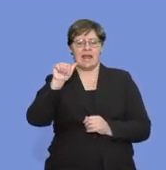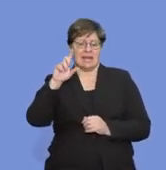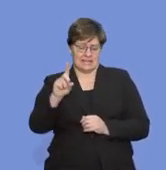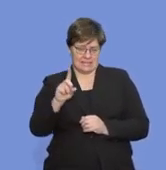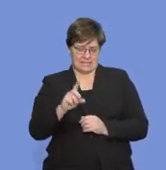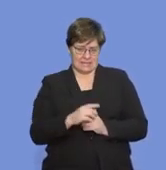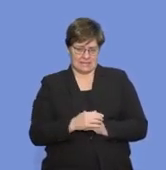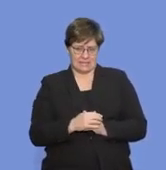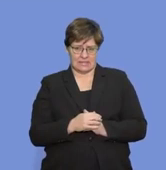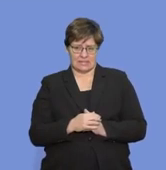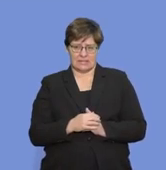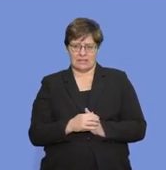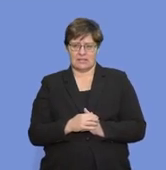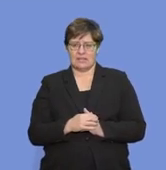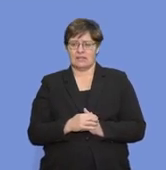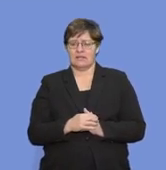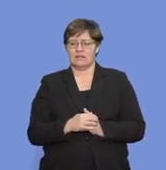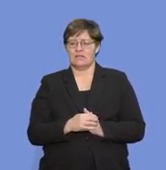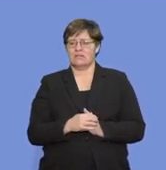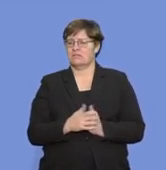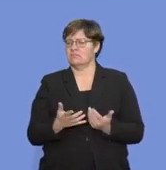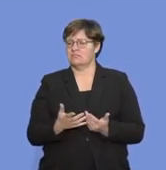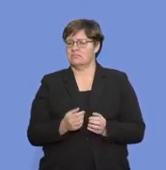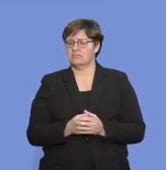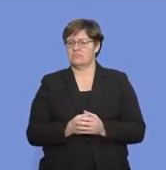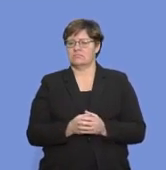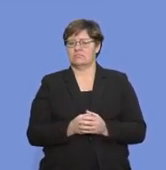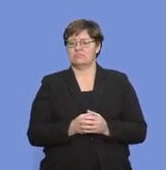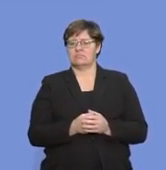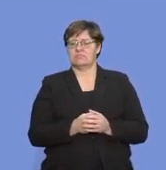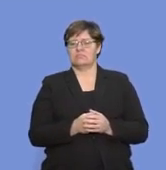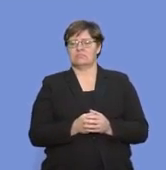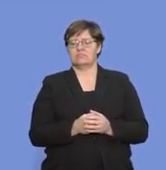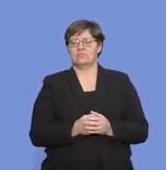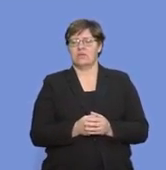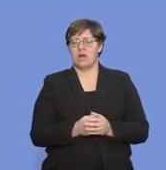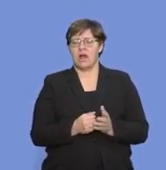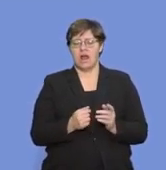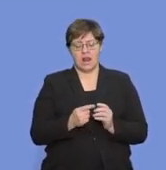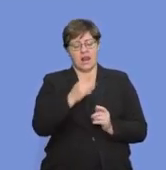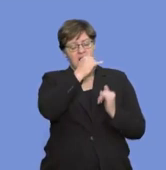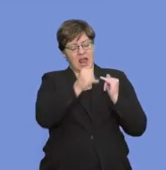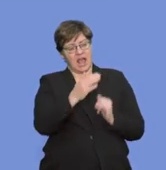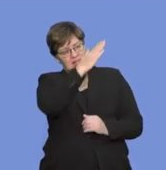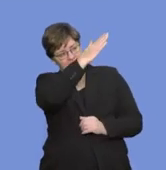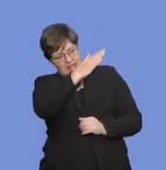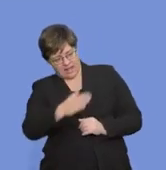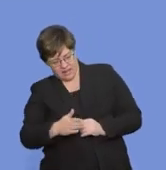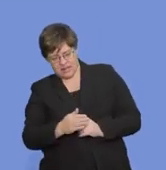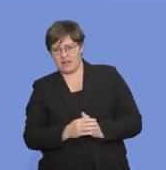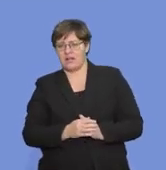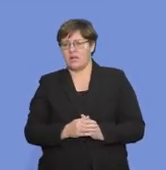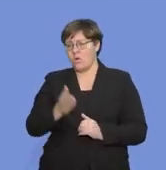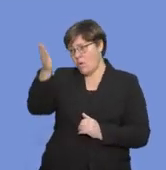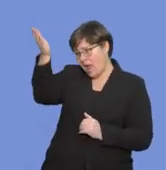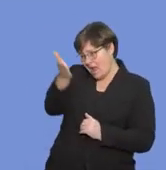either draw it like this, where the lines come off at an angle. We can